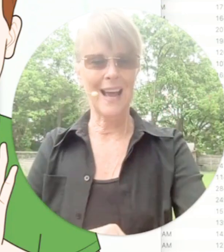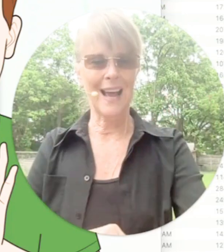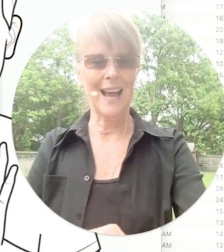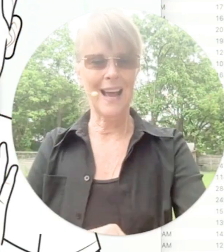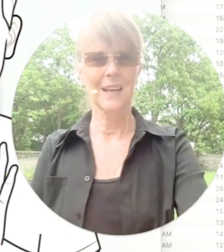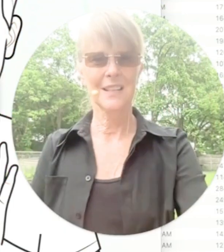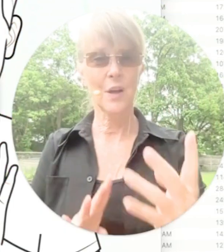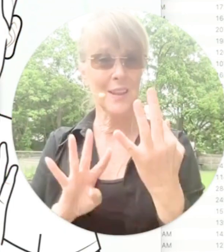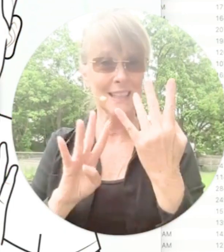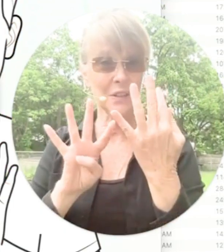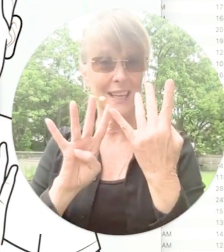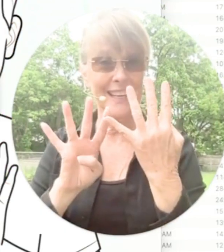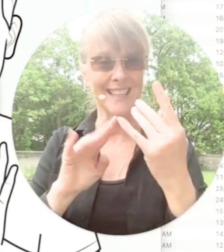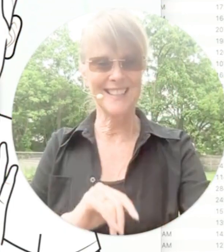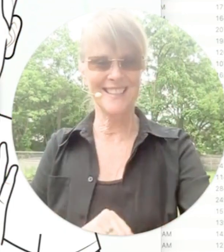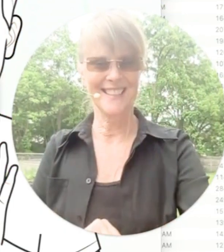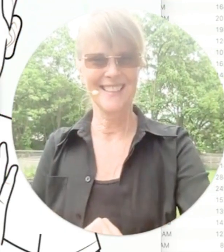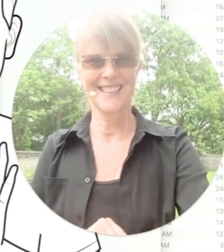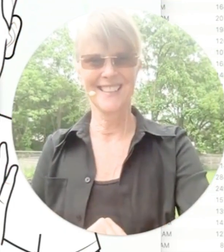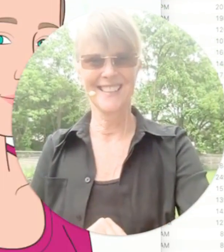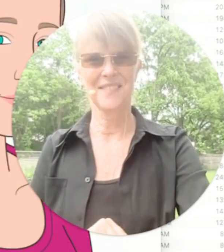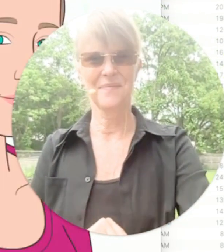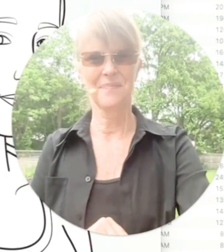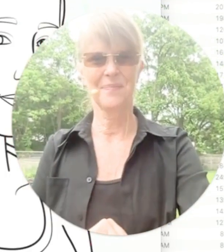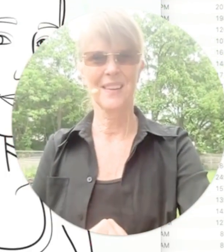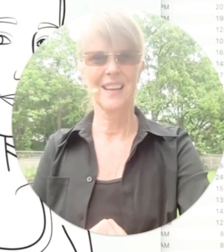up. It's all the little kids.